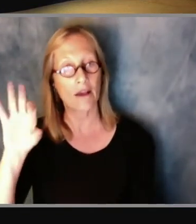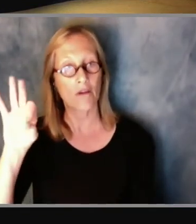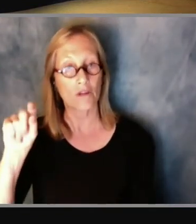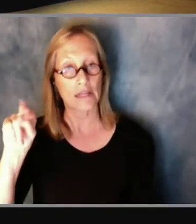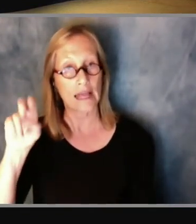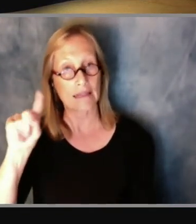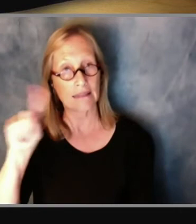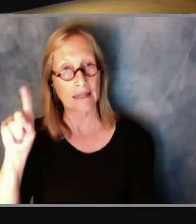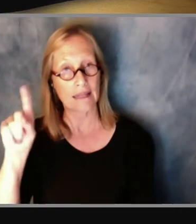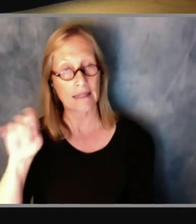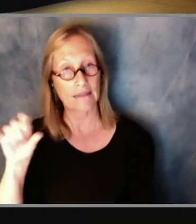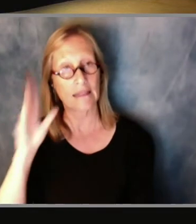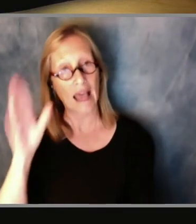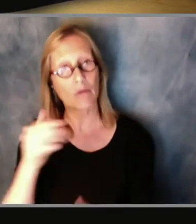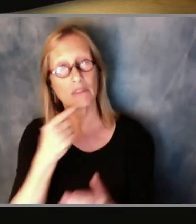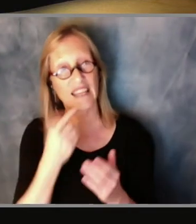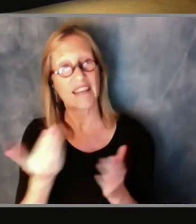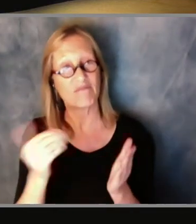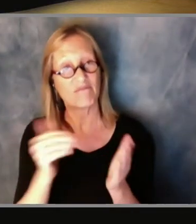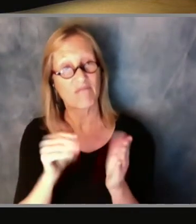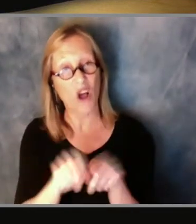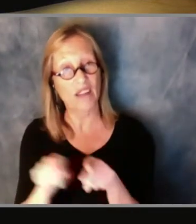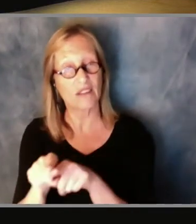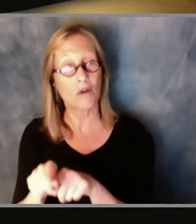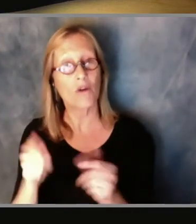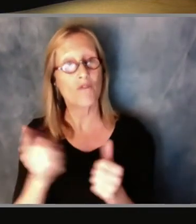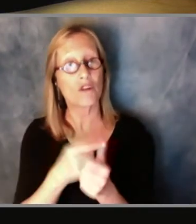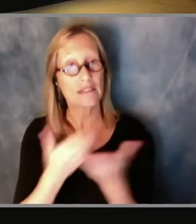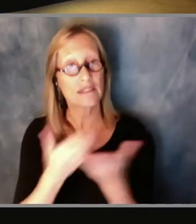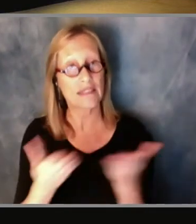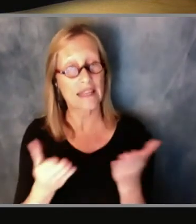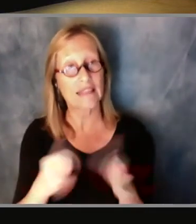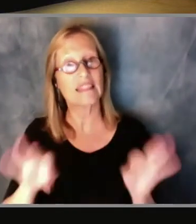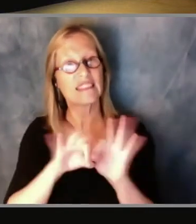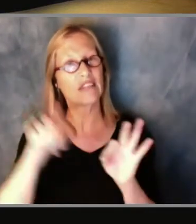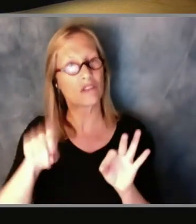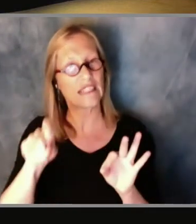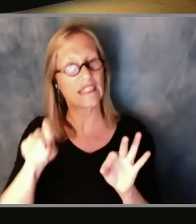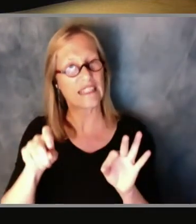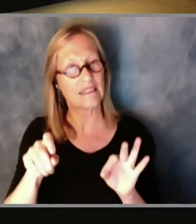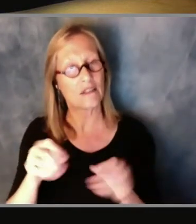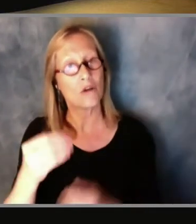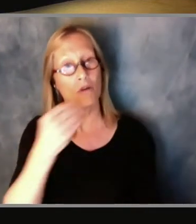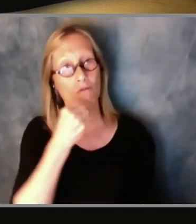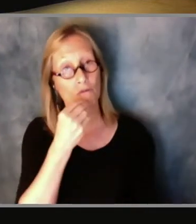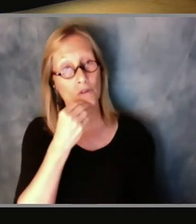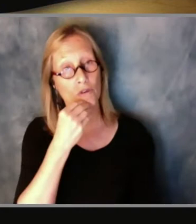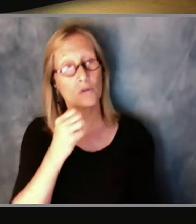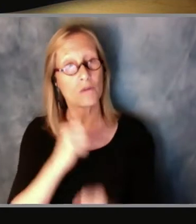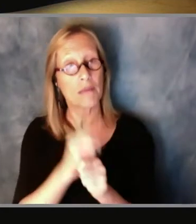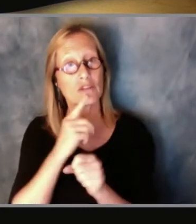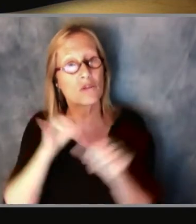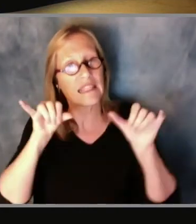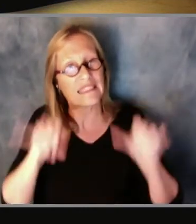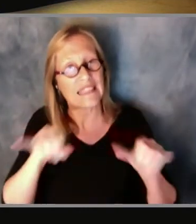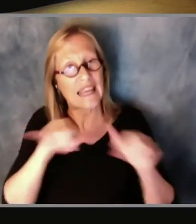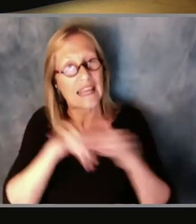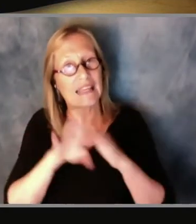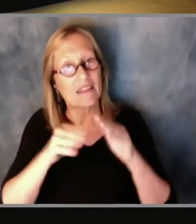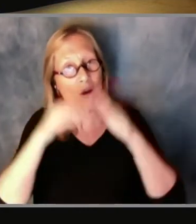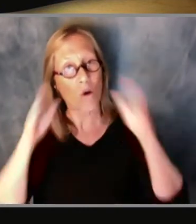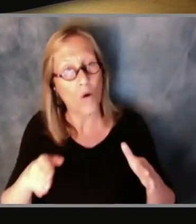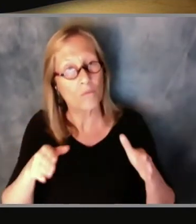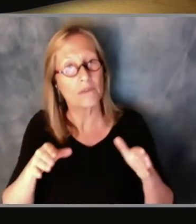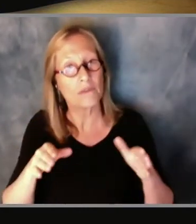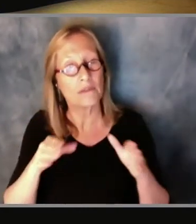first things are essential needs: food, making sure that people remain in their houses through rental and mortgage